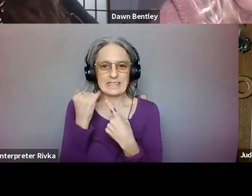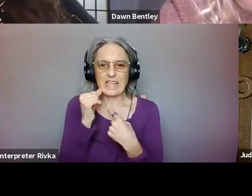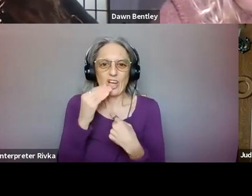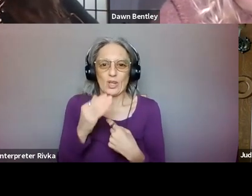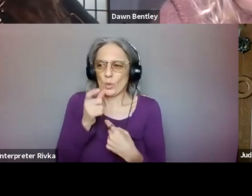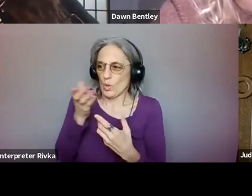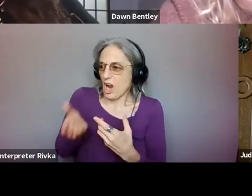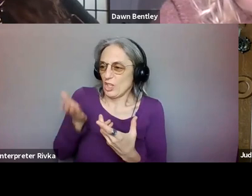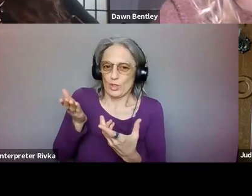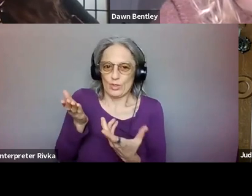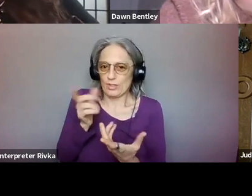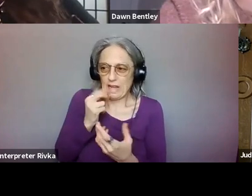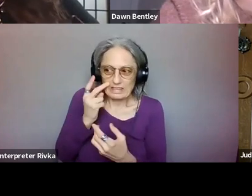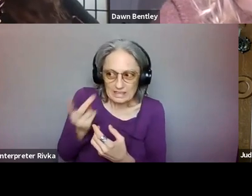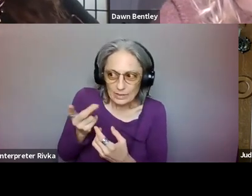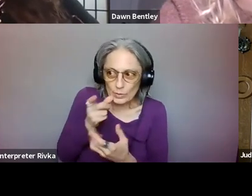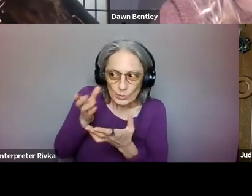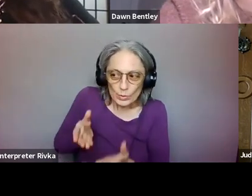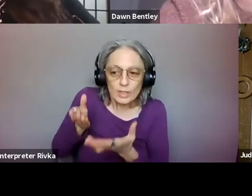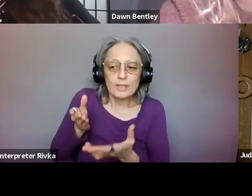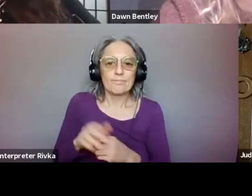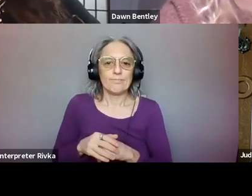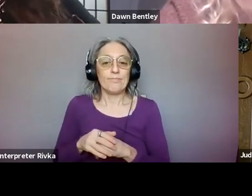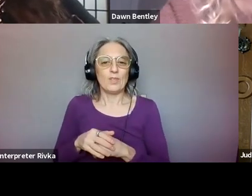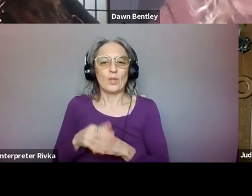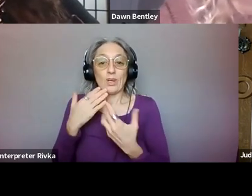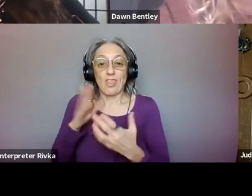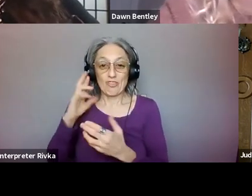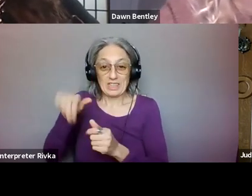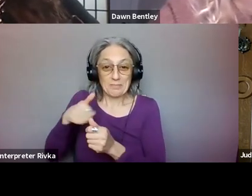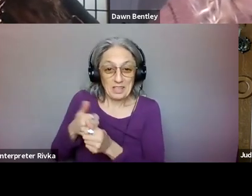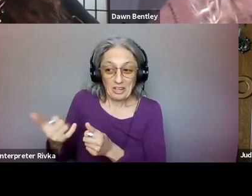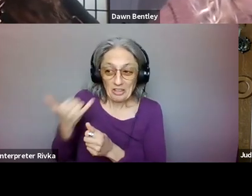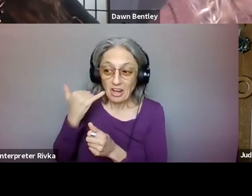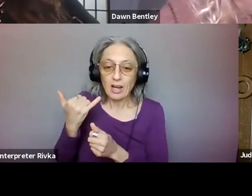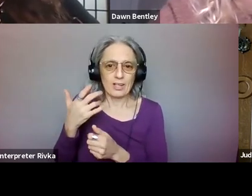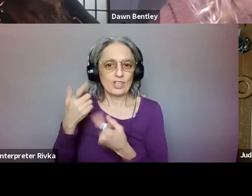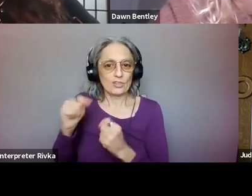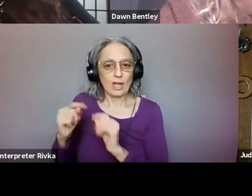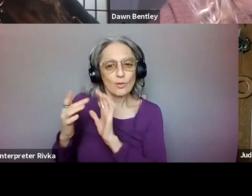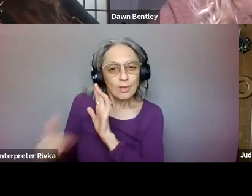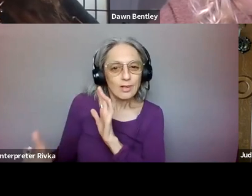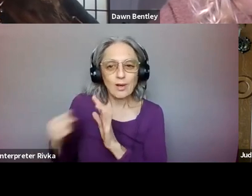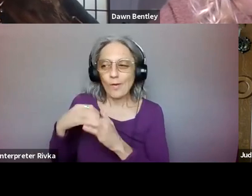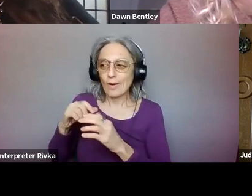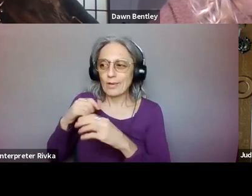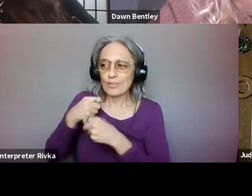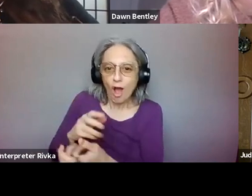We don't know what their purpose is. If they're just trying to create problems, we don't know. But if we get something in